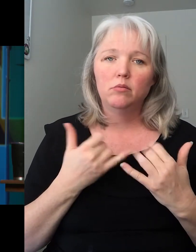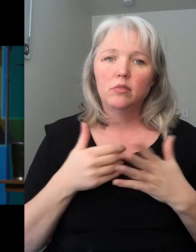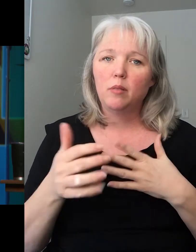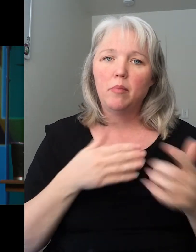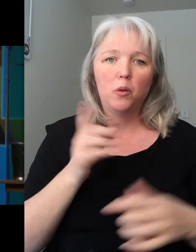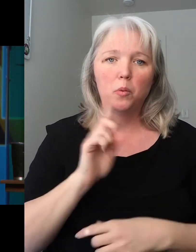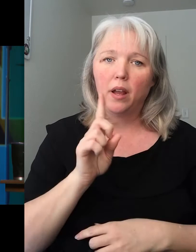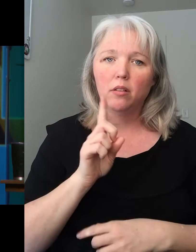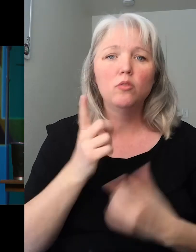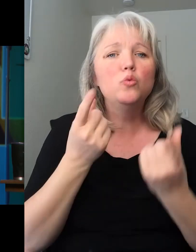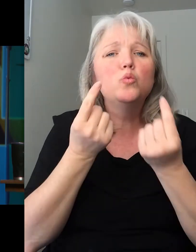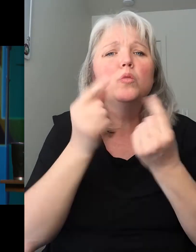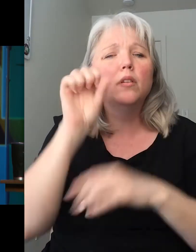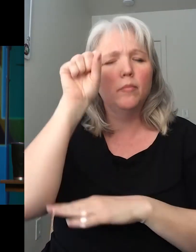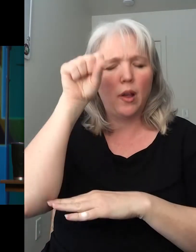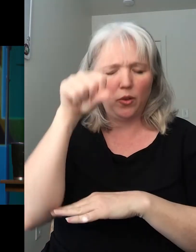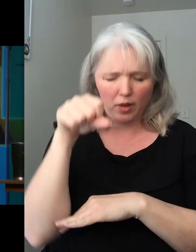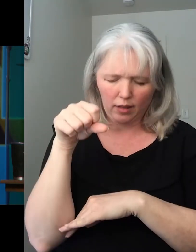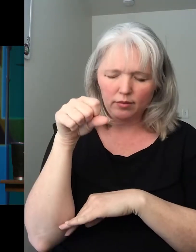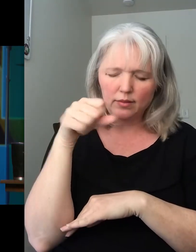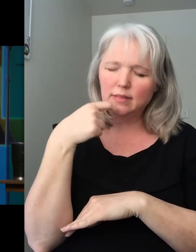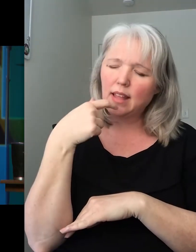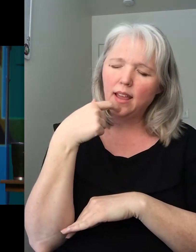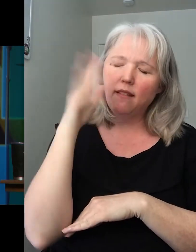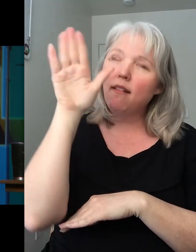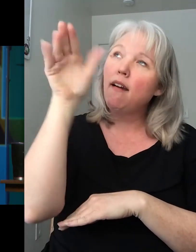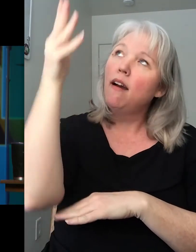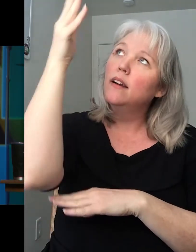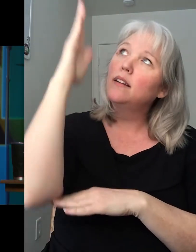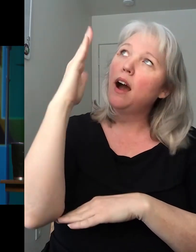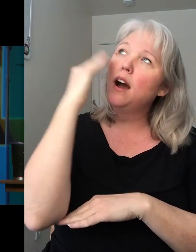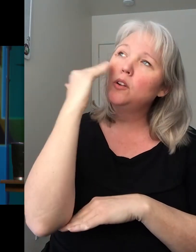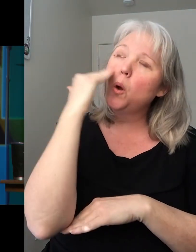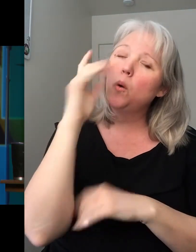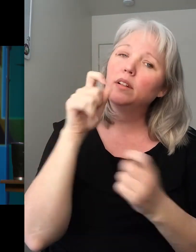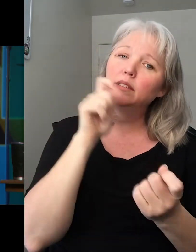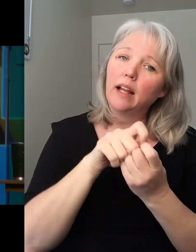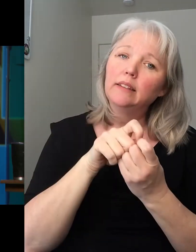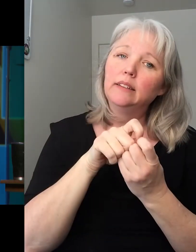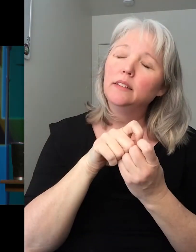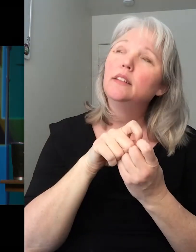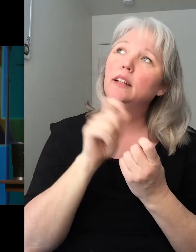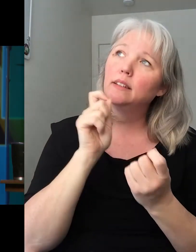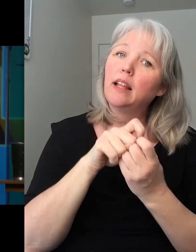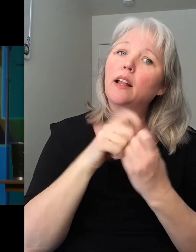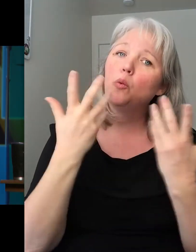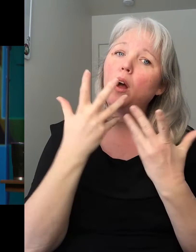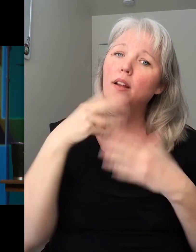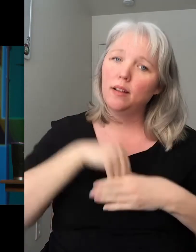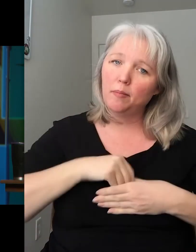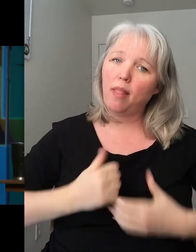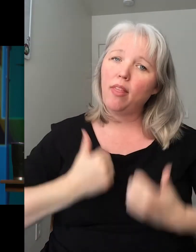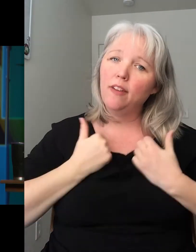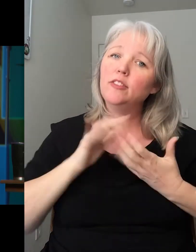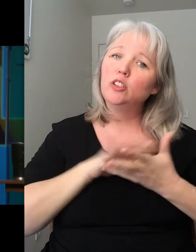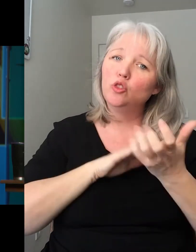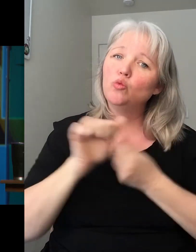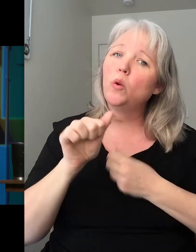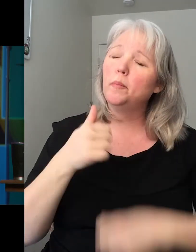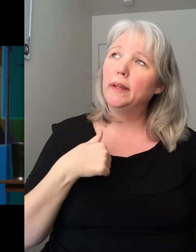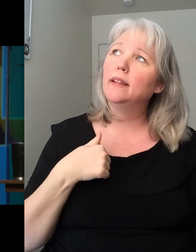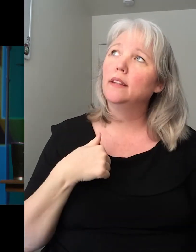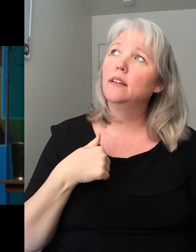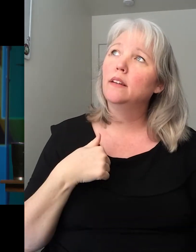where you are, you just bow your head and say, God, I know exactly what it is in my life